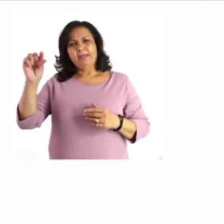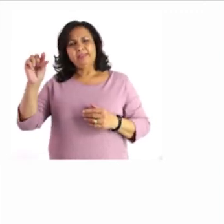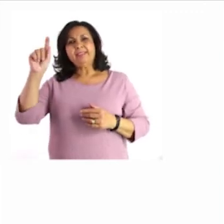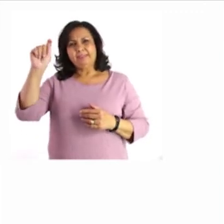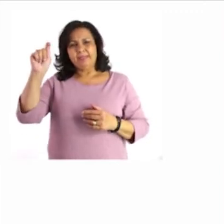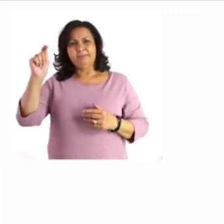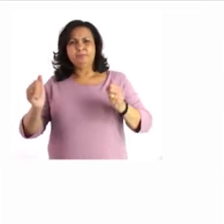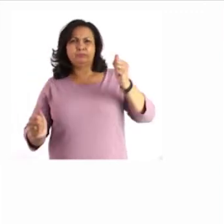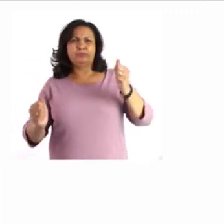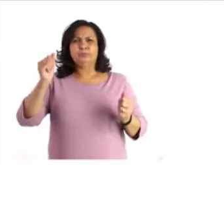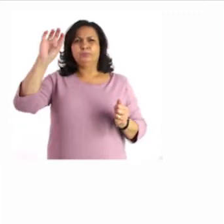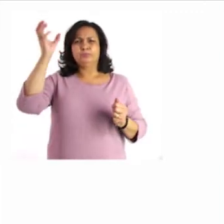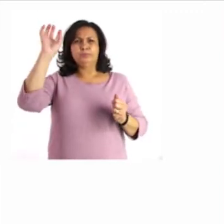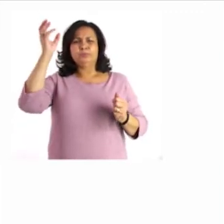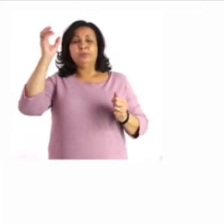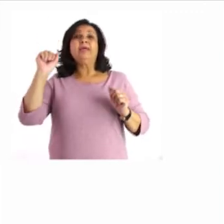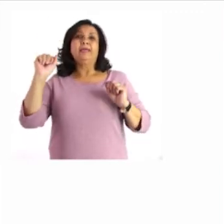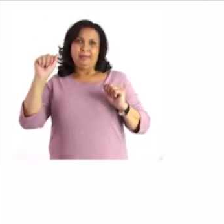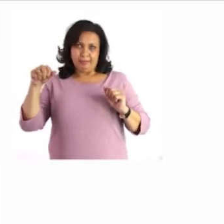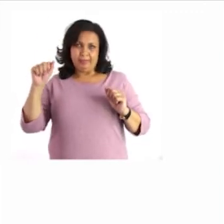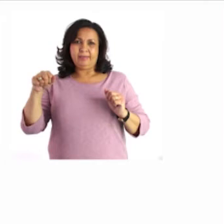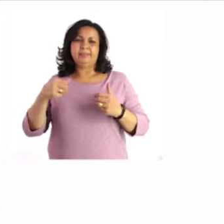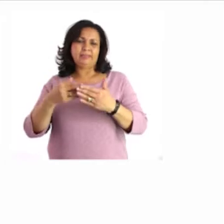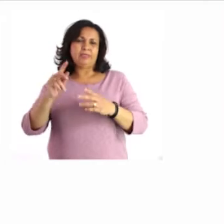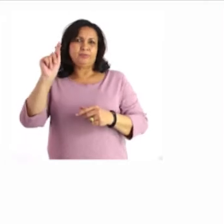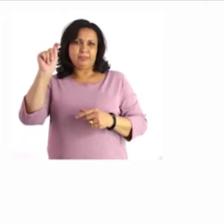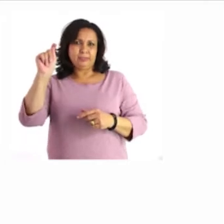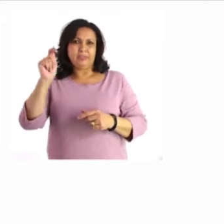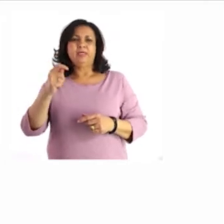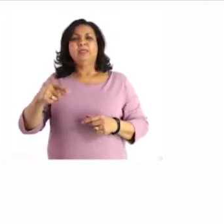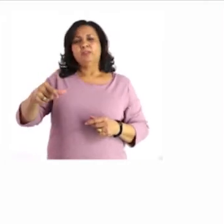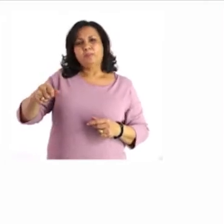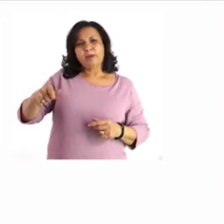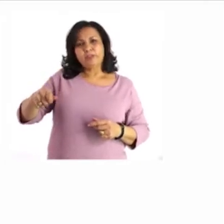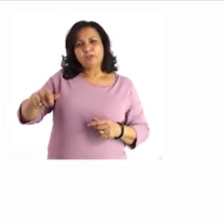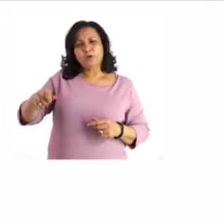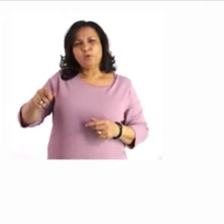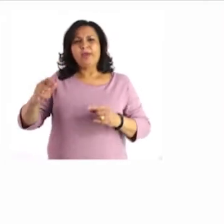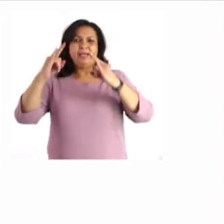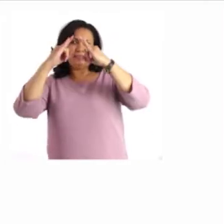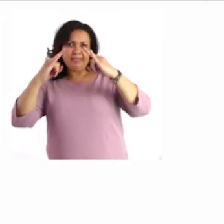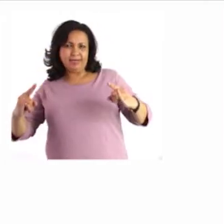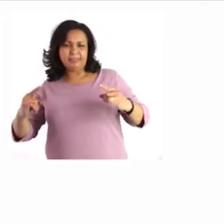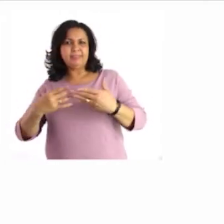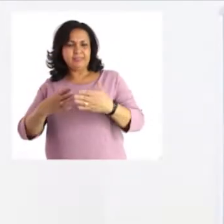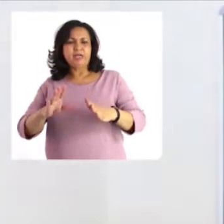Tractor, tomato, tent. They all make the sound T.